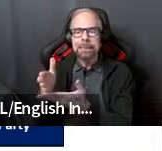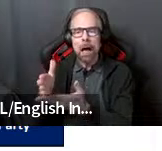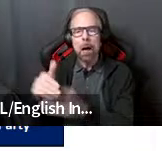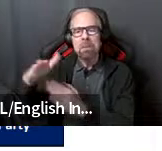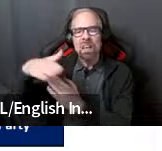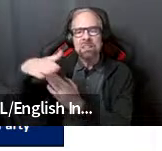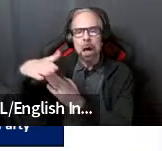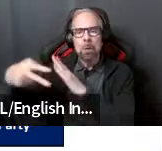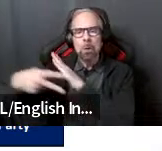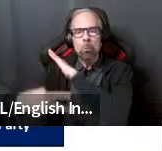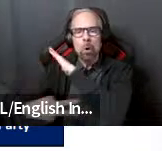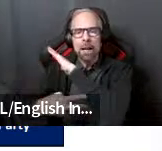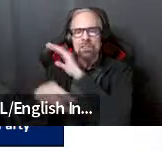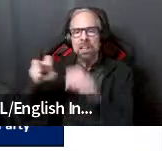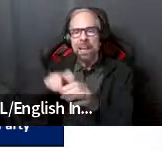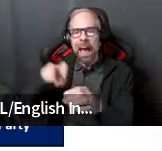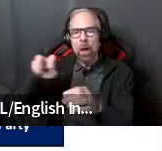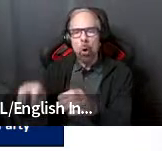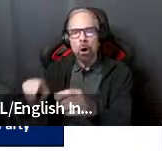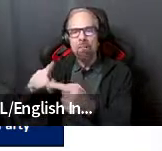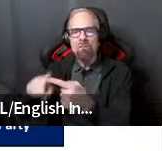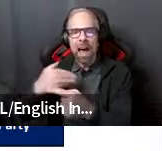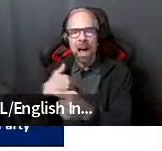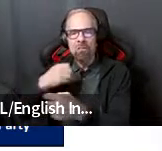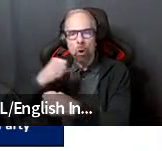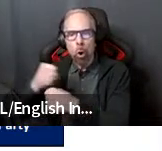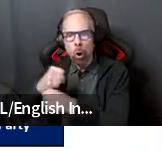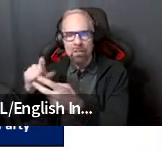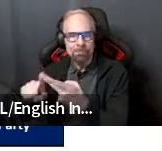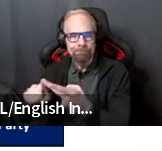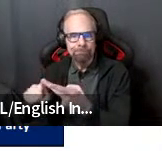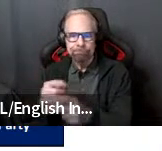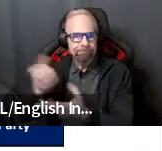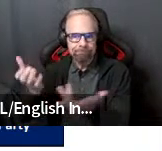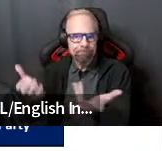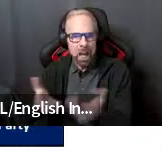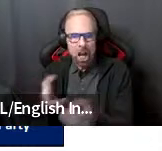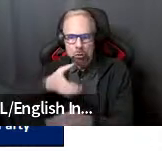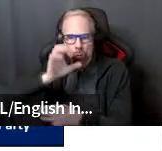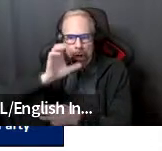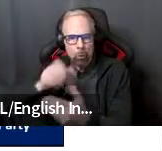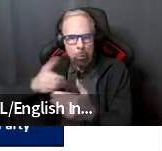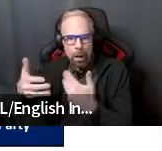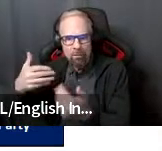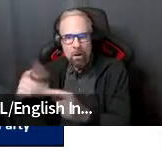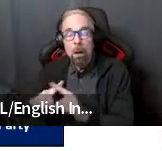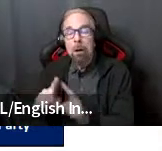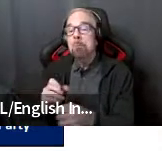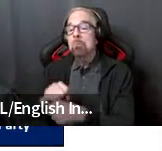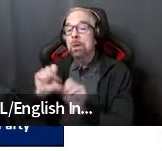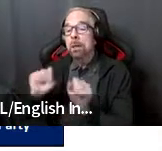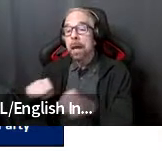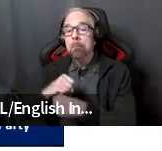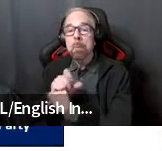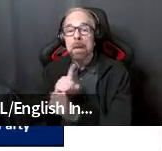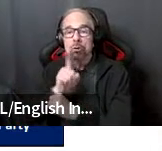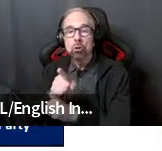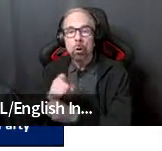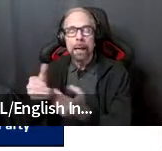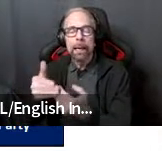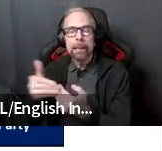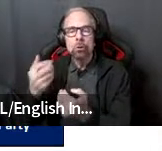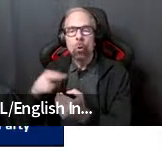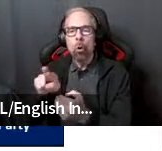have a cup of coffee, have a little coffee. You can do some really cool stuff, but the main thing there is to ensure easy or natural bike